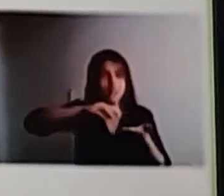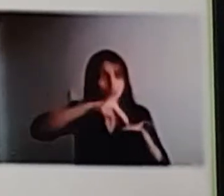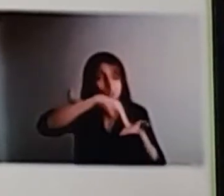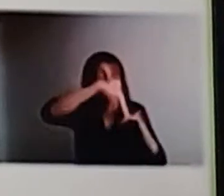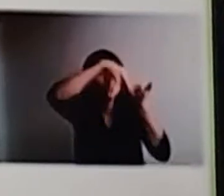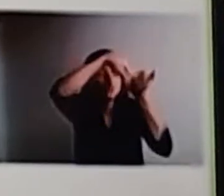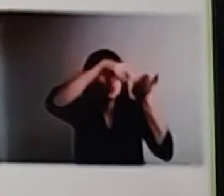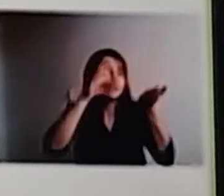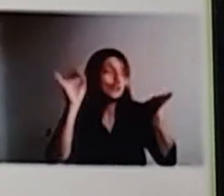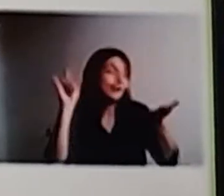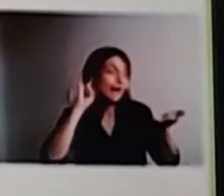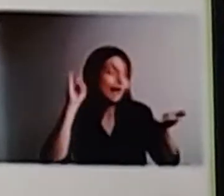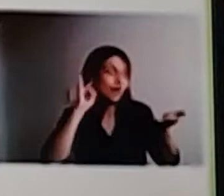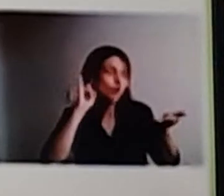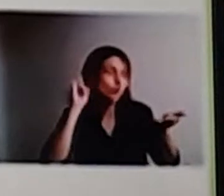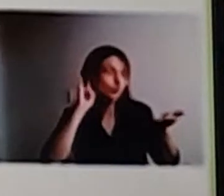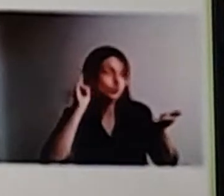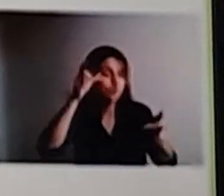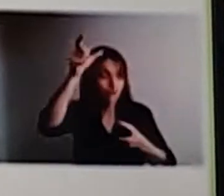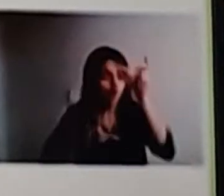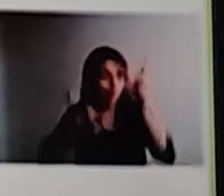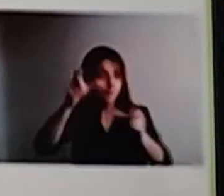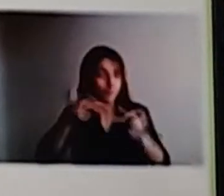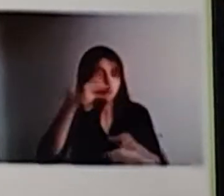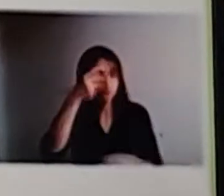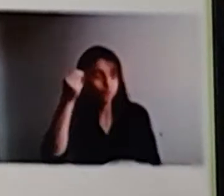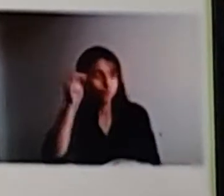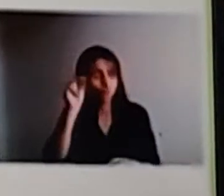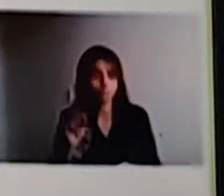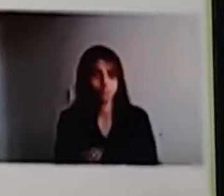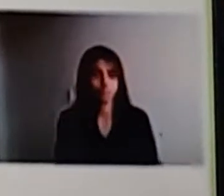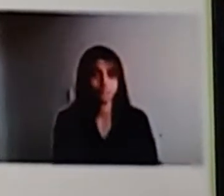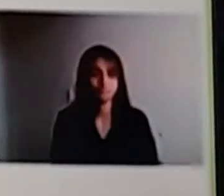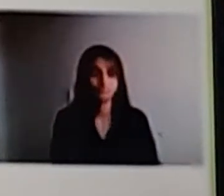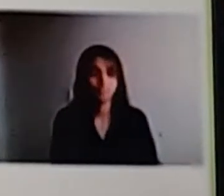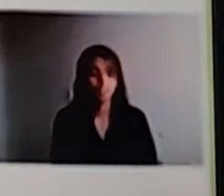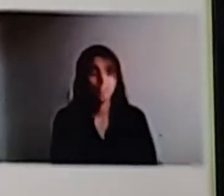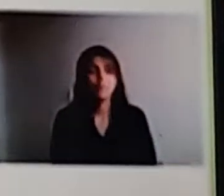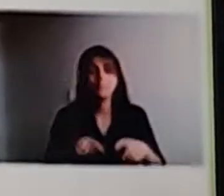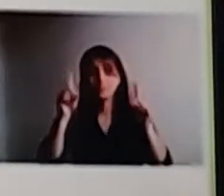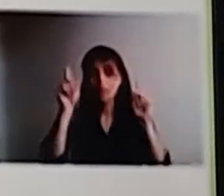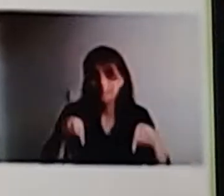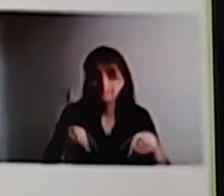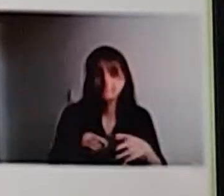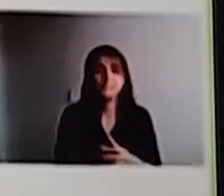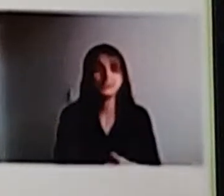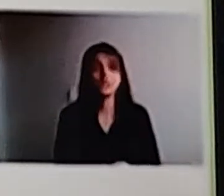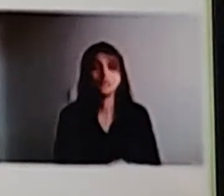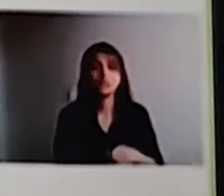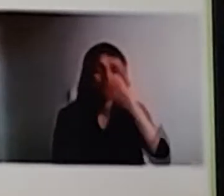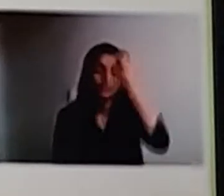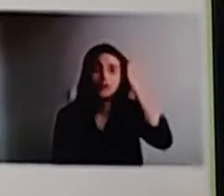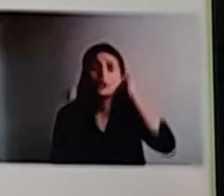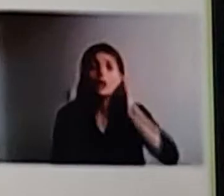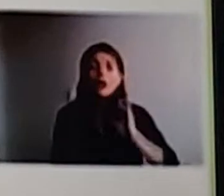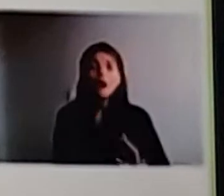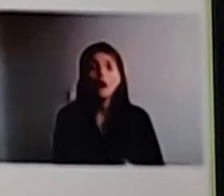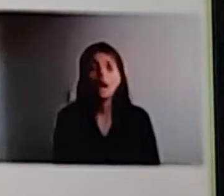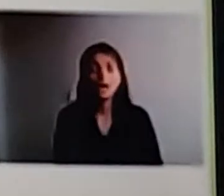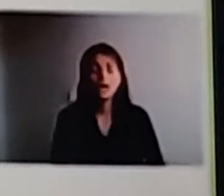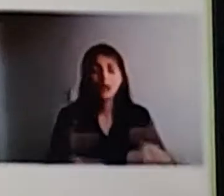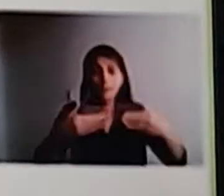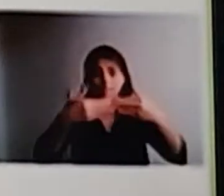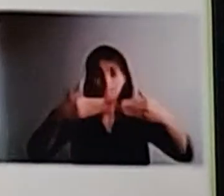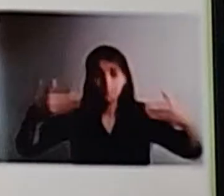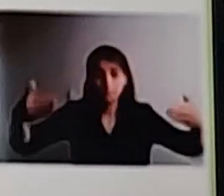is no sensor in the door, should be having 7 seconds to close the door, so that the disabled can go out or go inside.